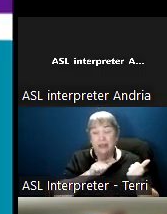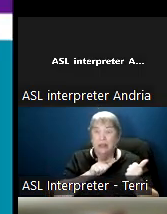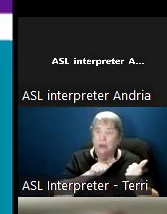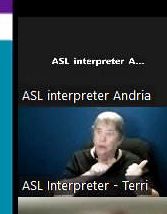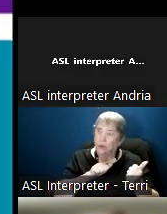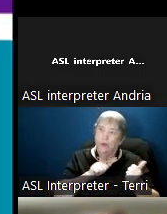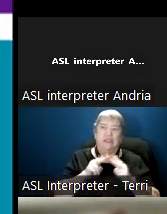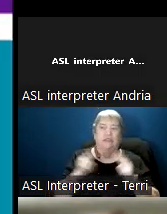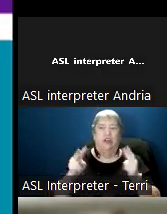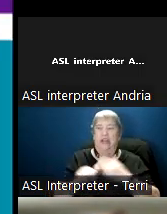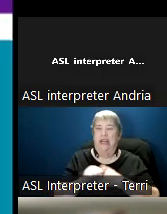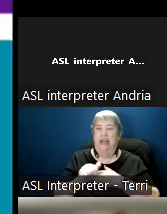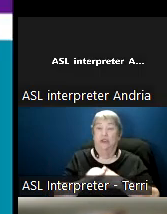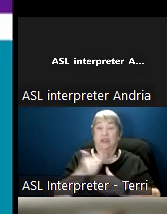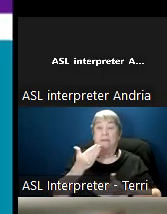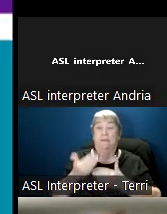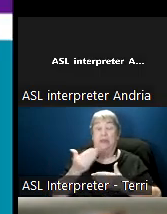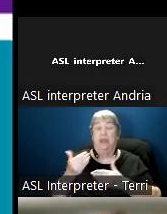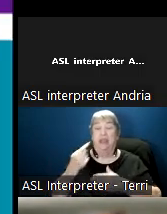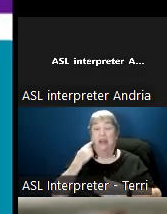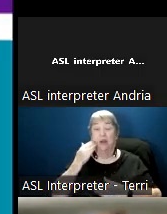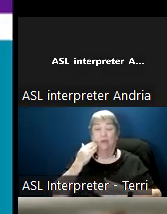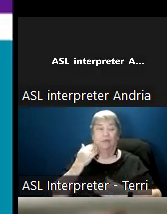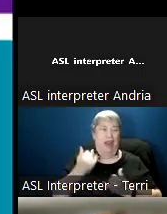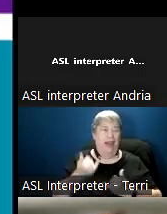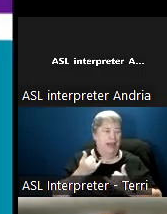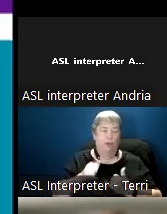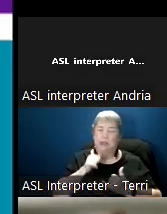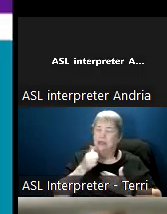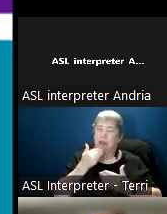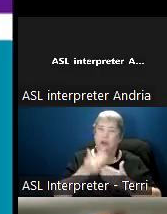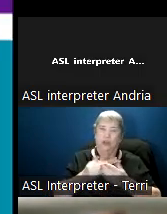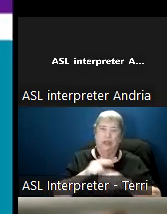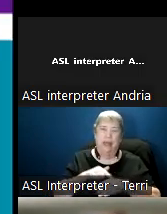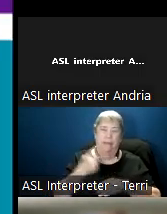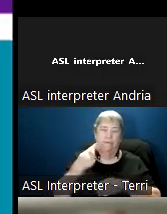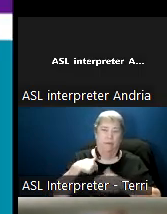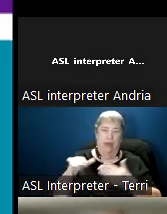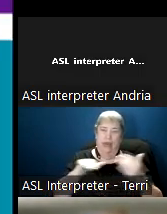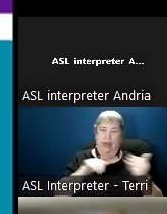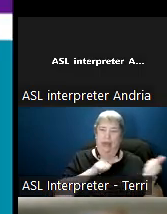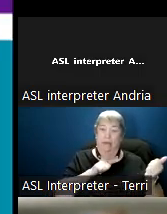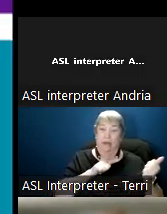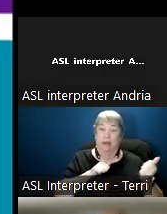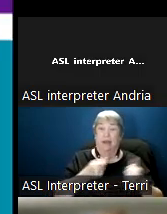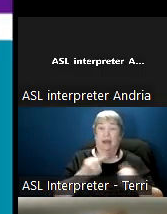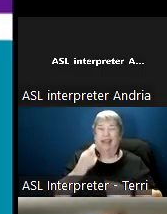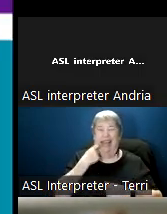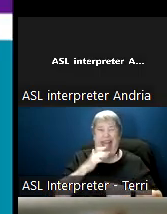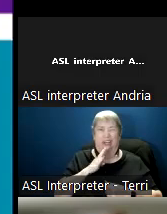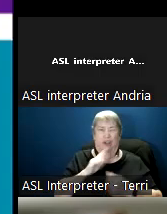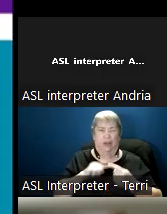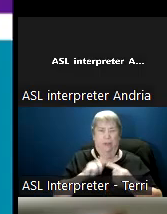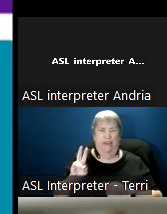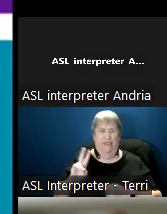to leave. This is too dangerous a time for me to leave. My victim that I mentioned earlier,